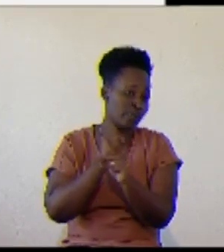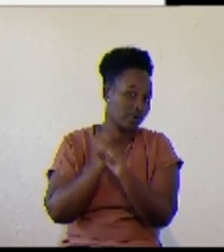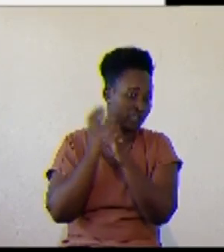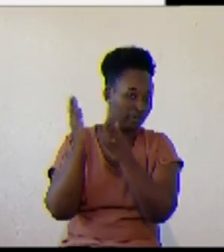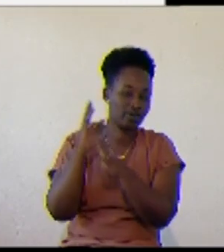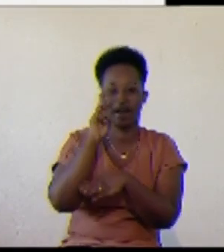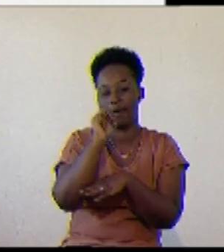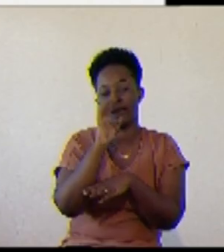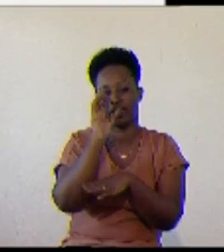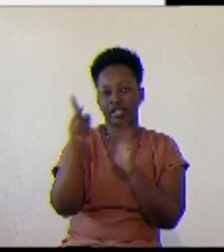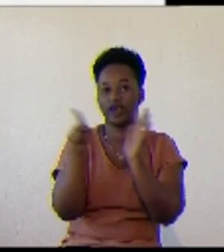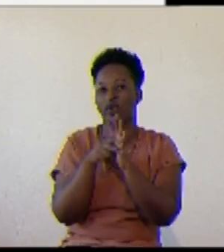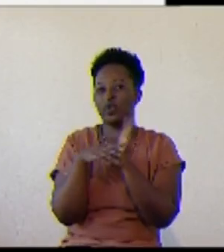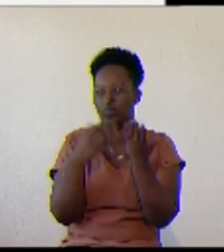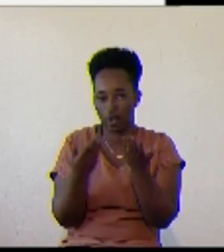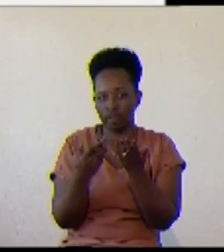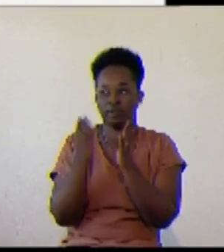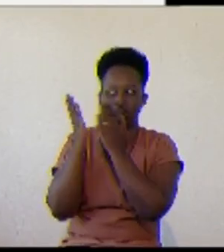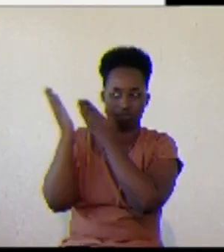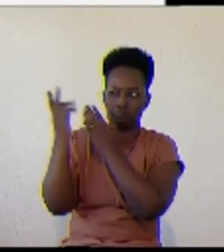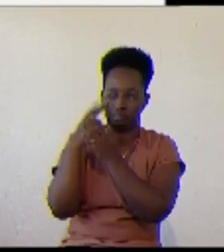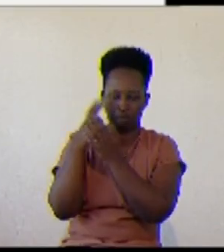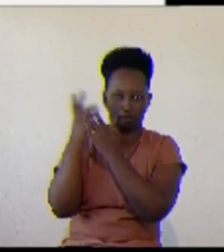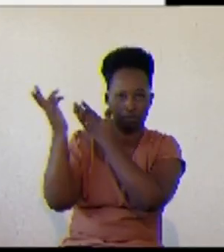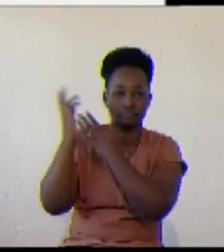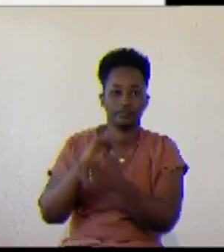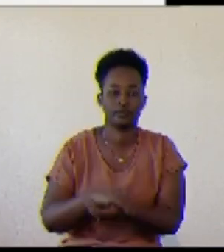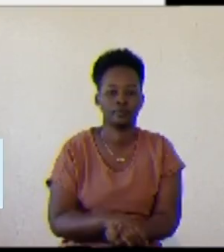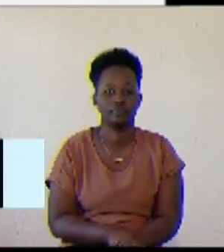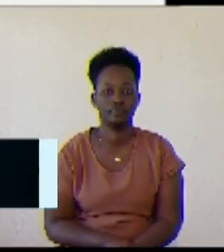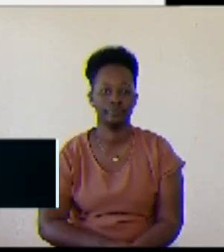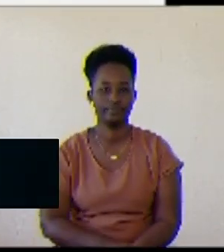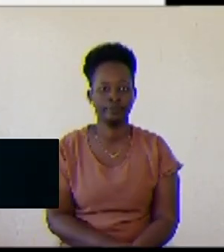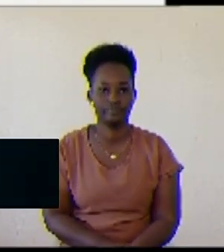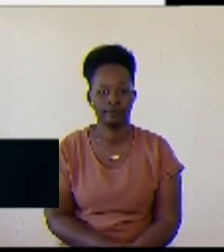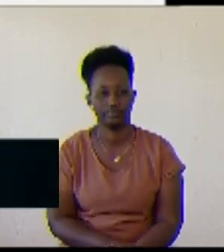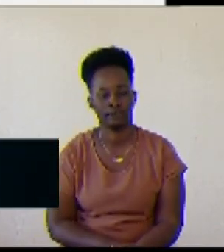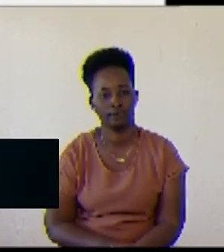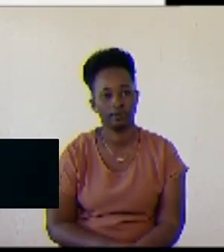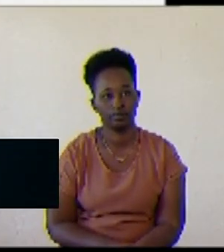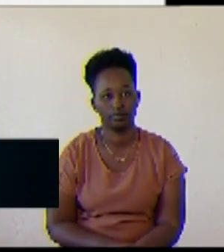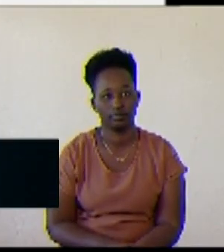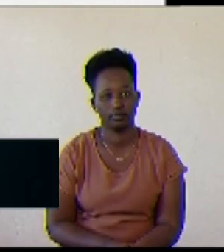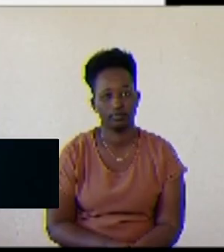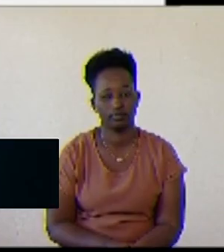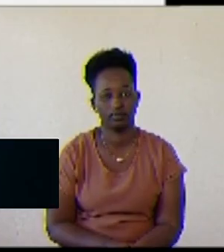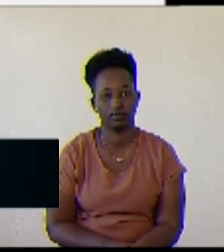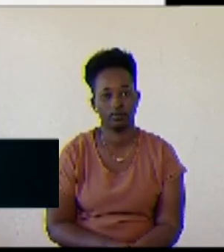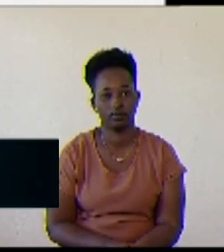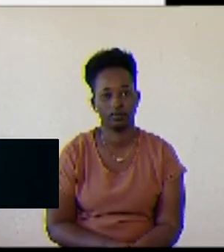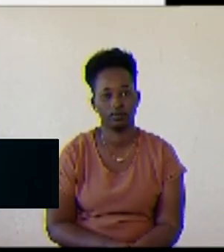our marginal cost will be 3, you bring it there, 30Q squared, plus